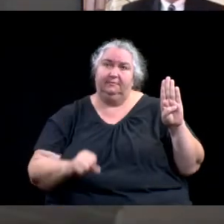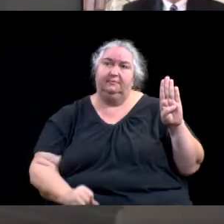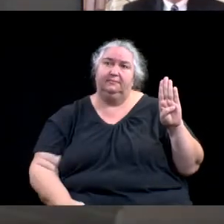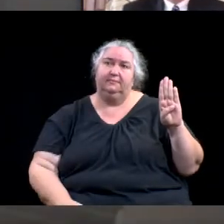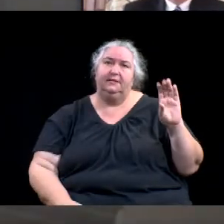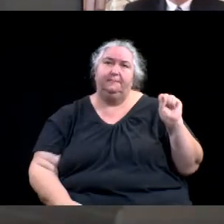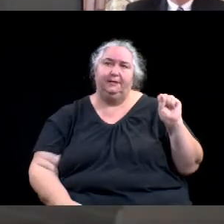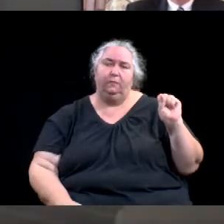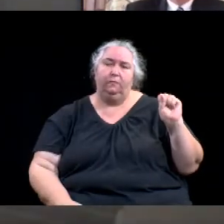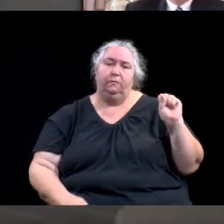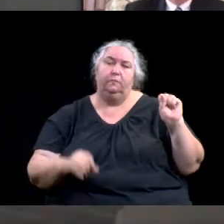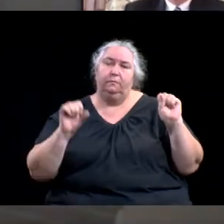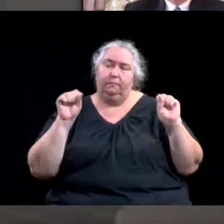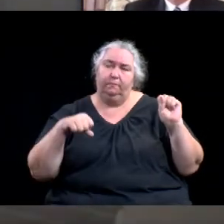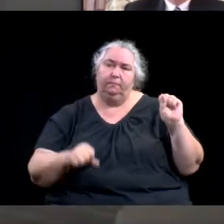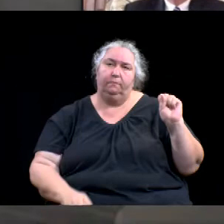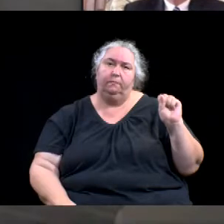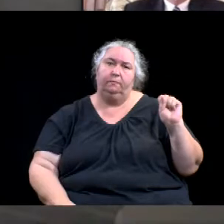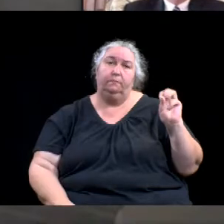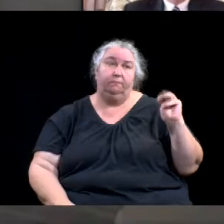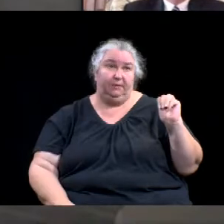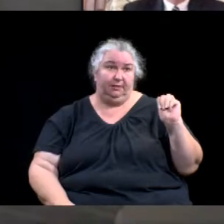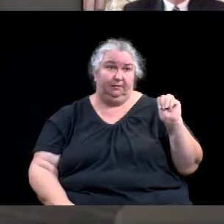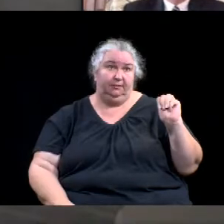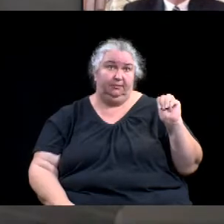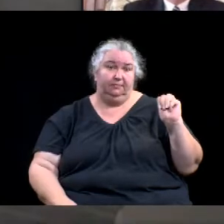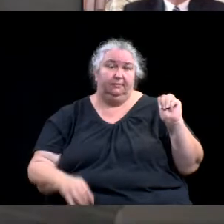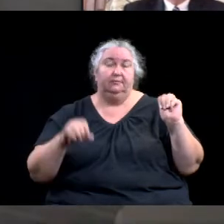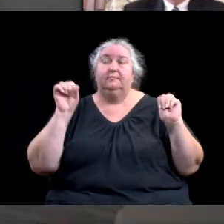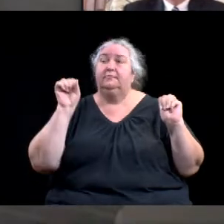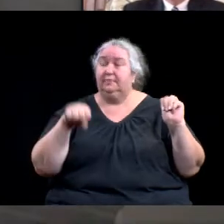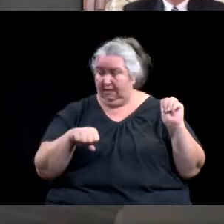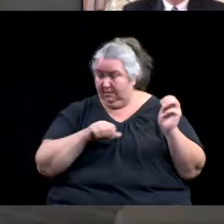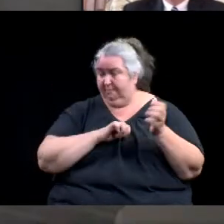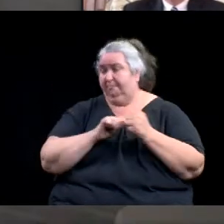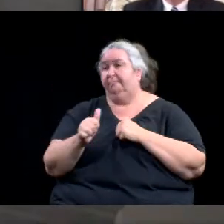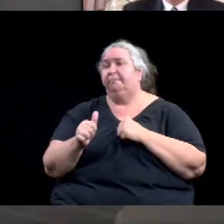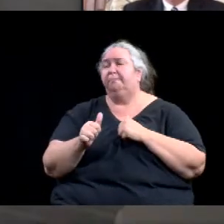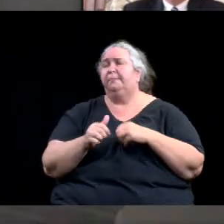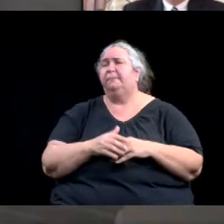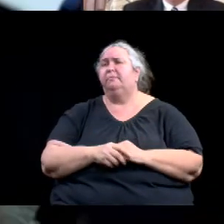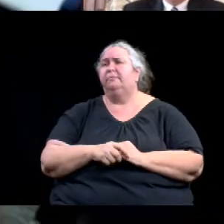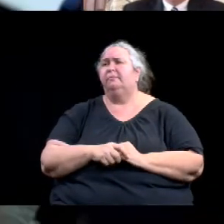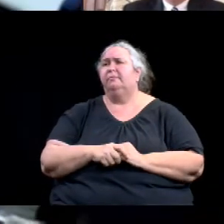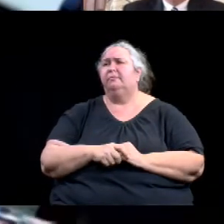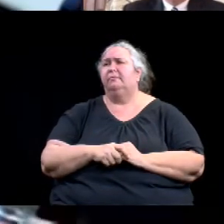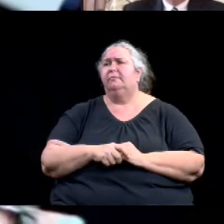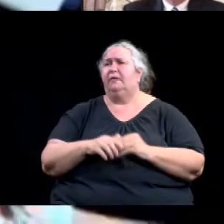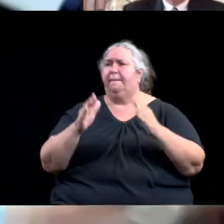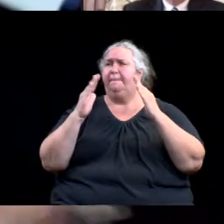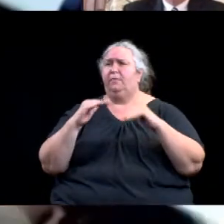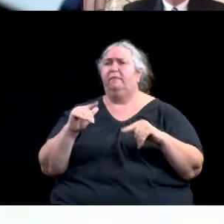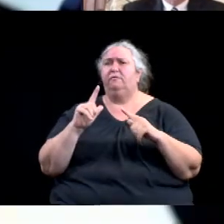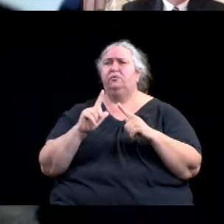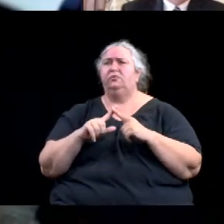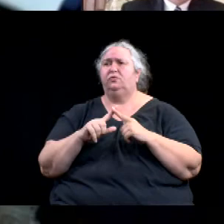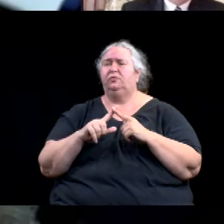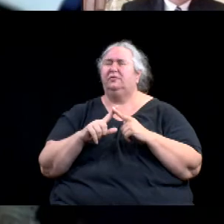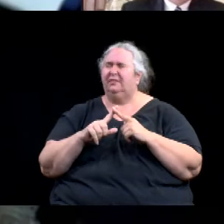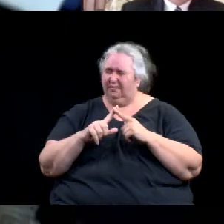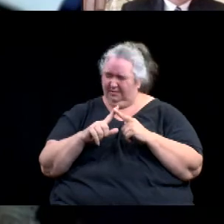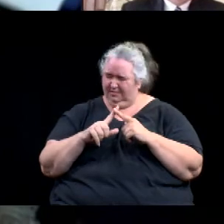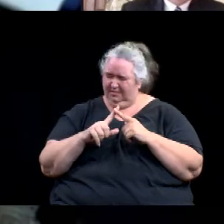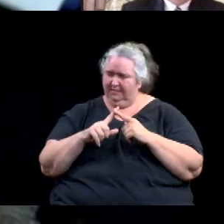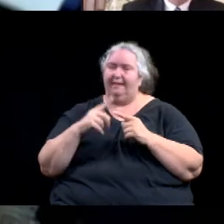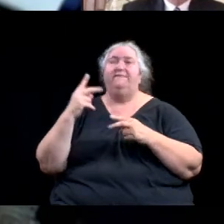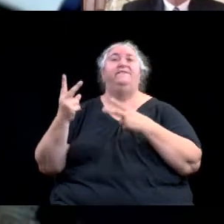move on to the hearing of visitors. Are there any registered speakers for the hearing of visitors? Yes, sir, we have two registered. One is submitting comments,